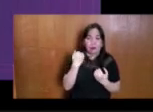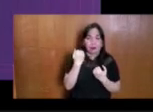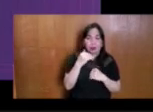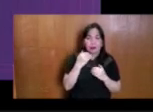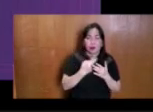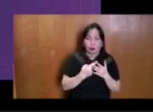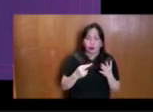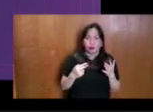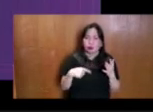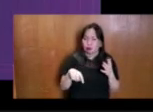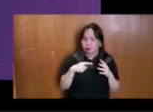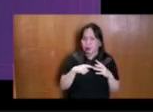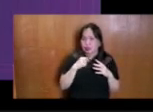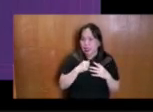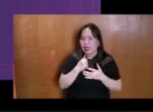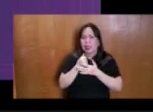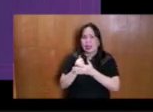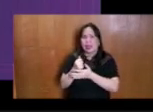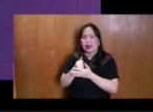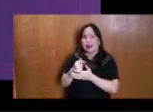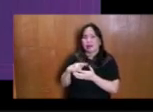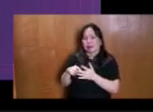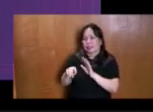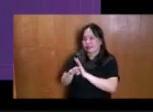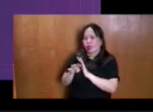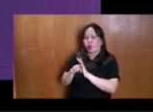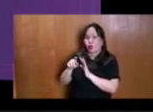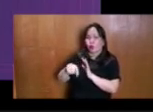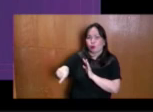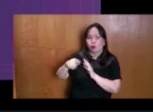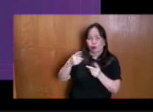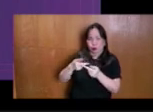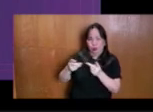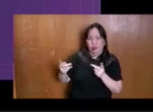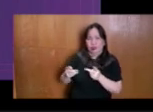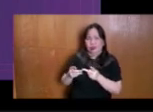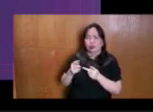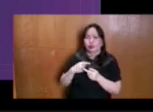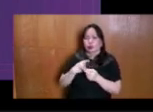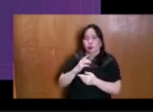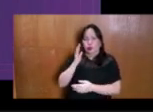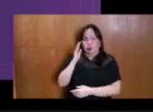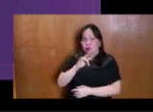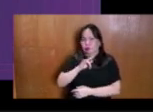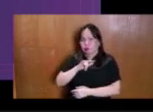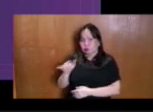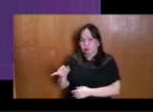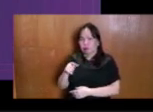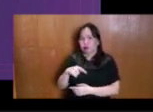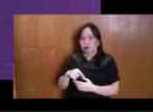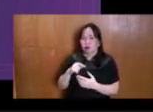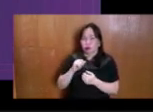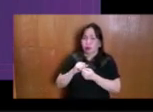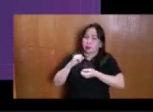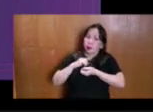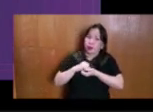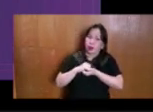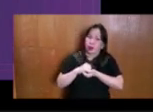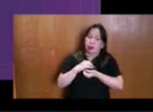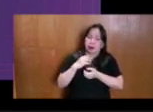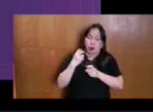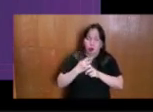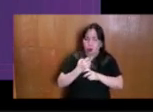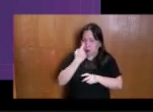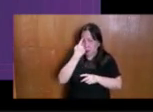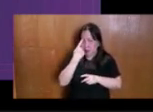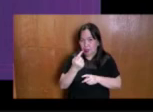help BARM in terms of a development initiative. So we're going there, hopefully with partners, because we're gonna do this alone.